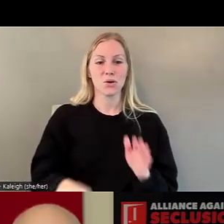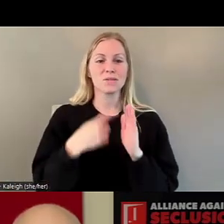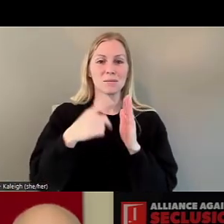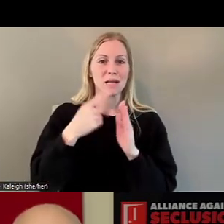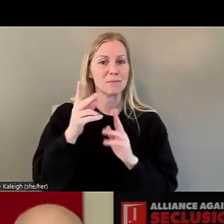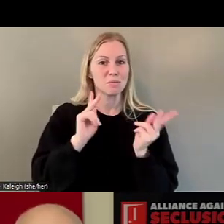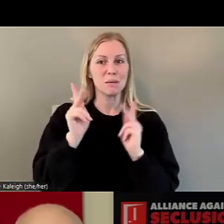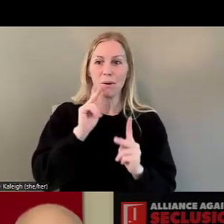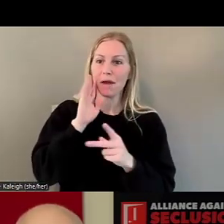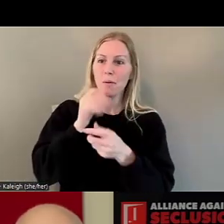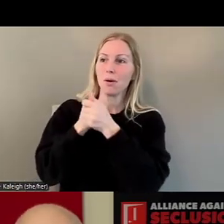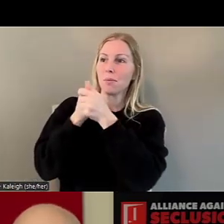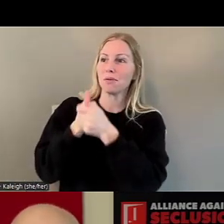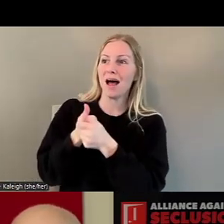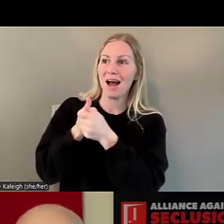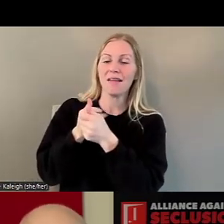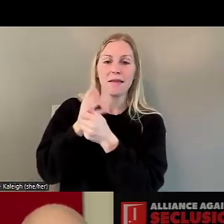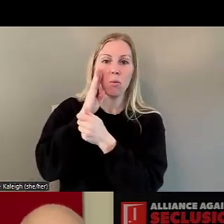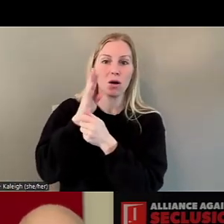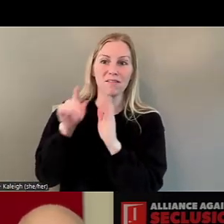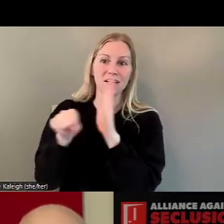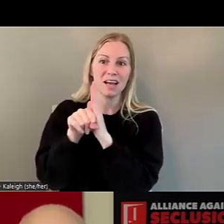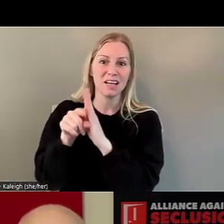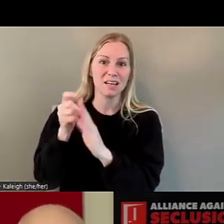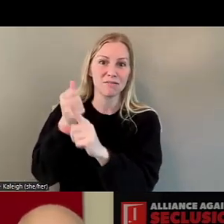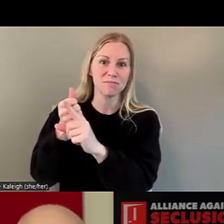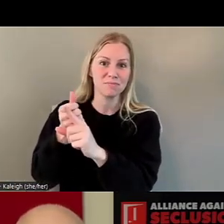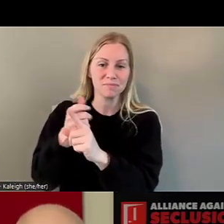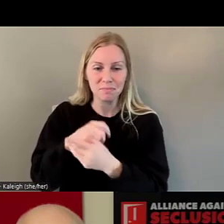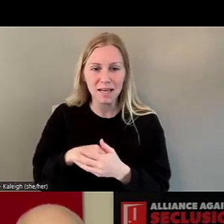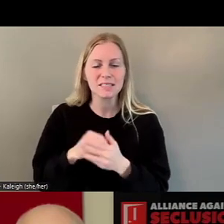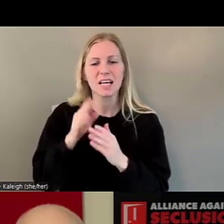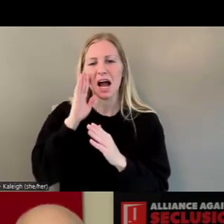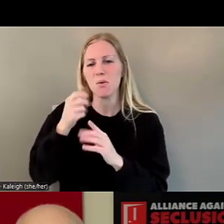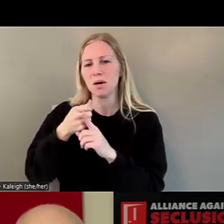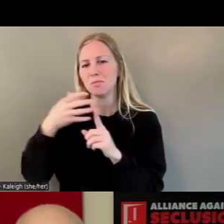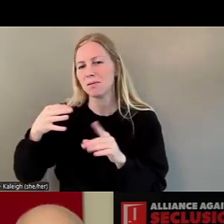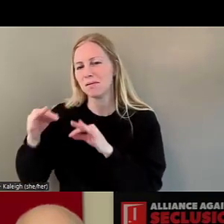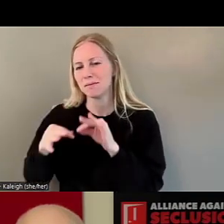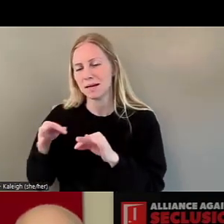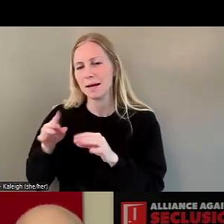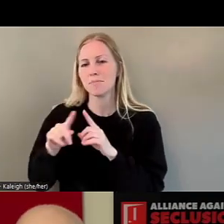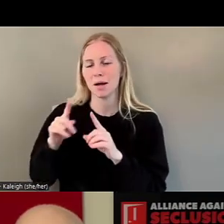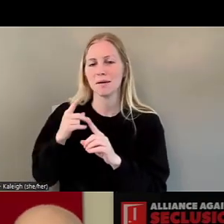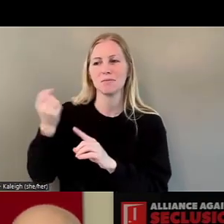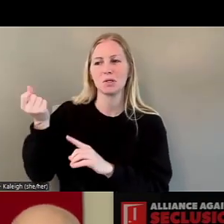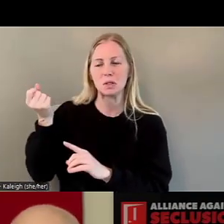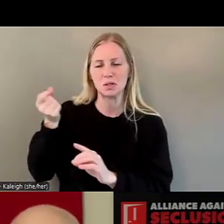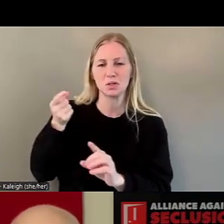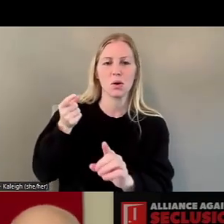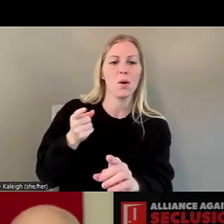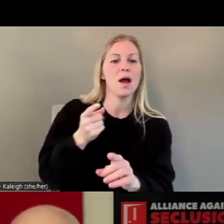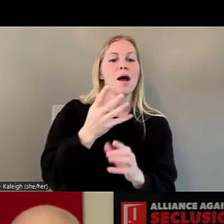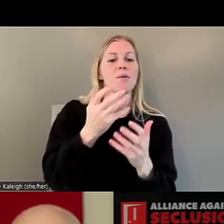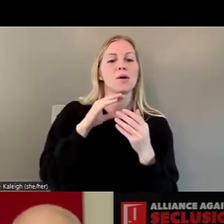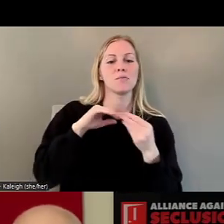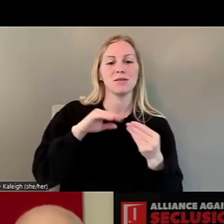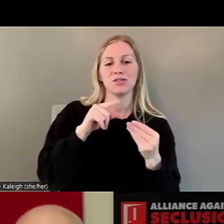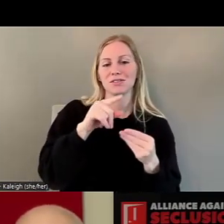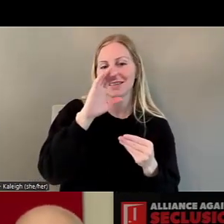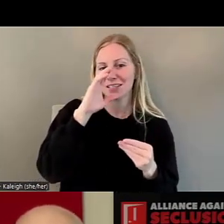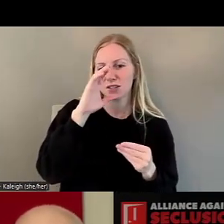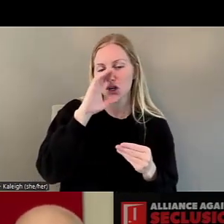And I'll dive into that more deeply. Before I dive in, I just want to mention this cartoon. Some of you may have seen it before. It's by a